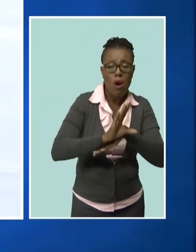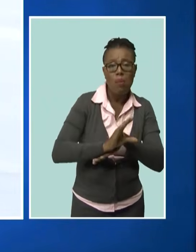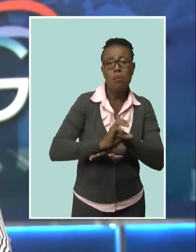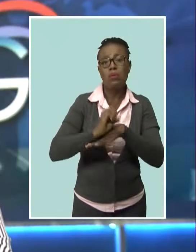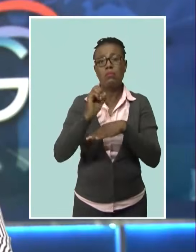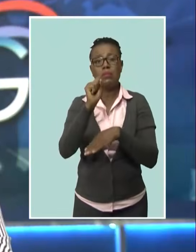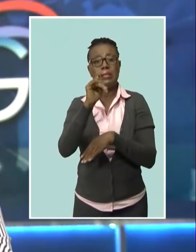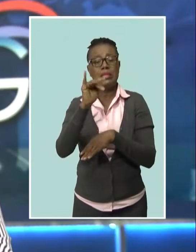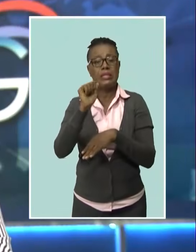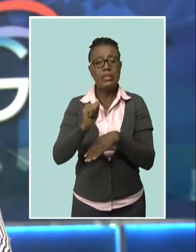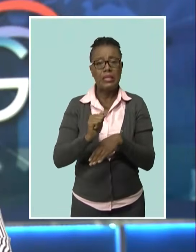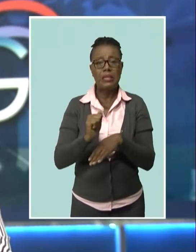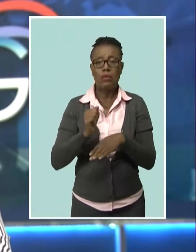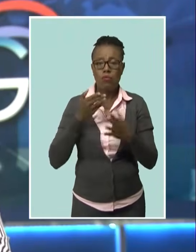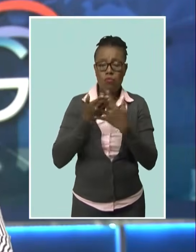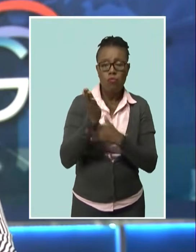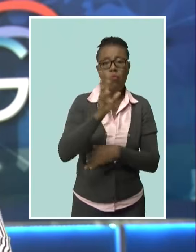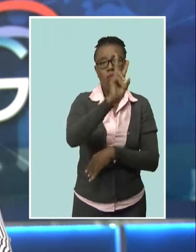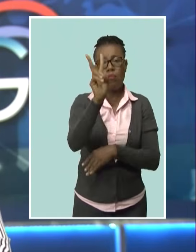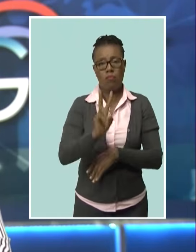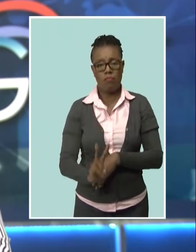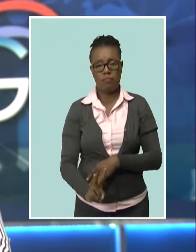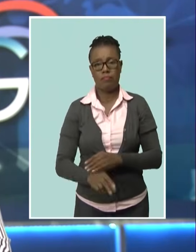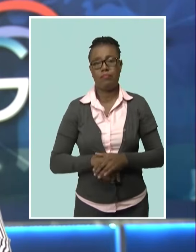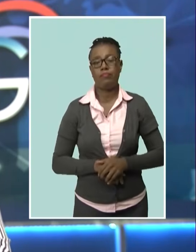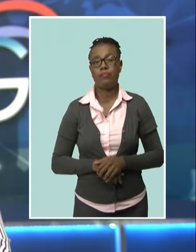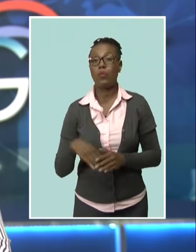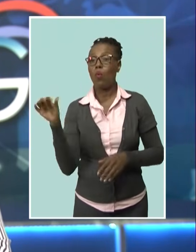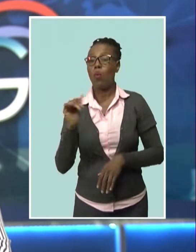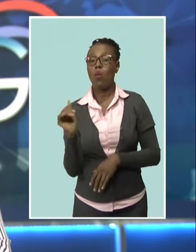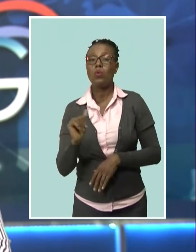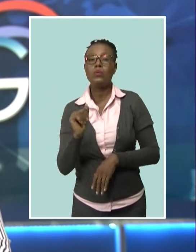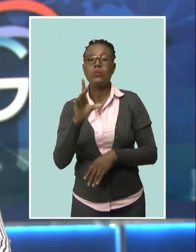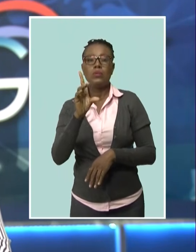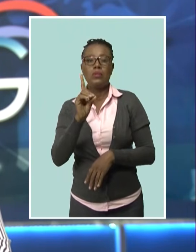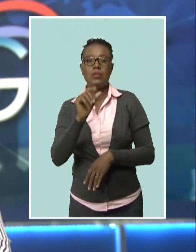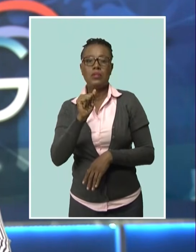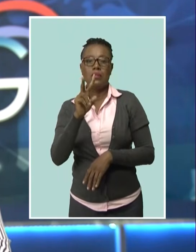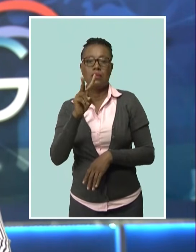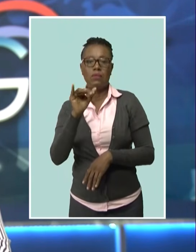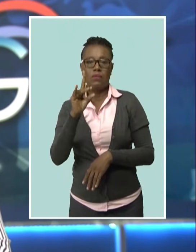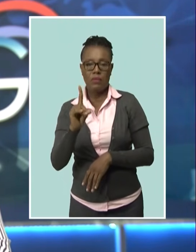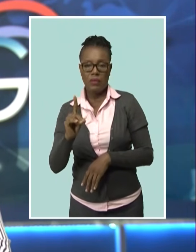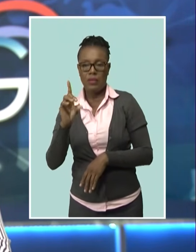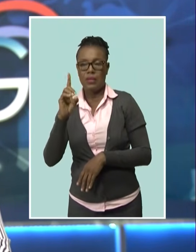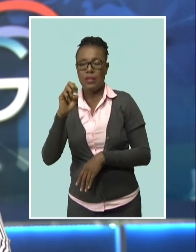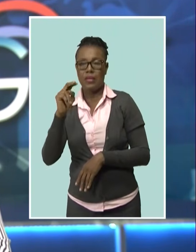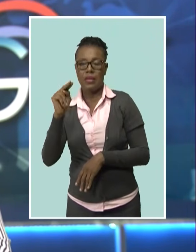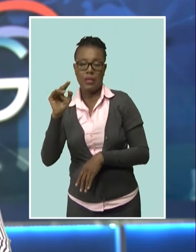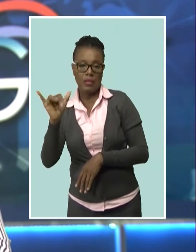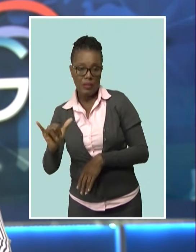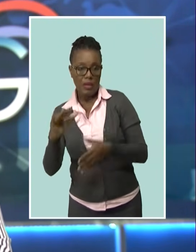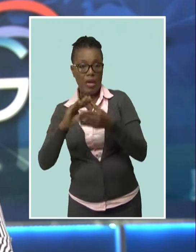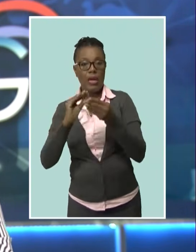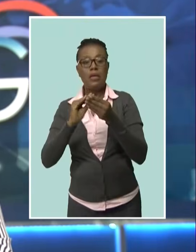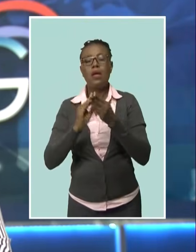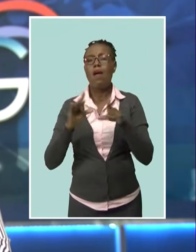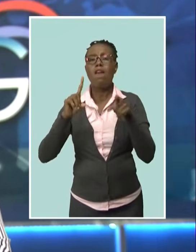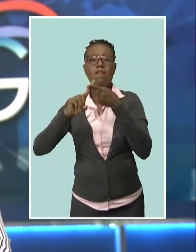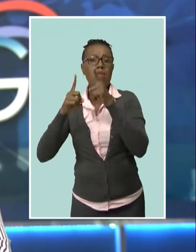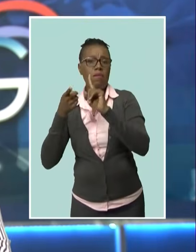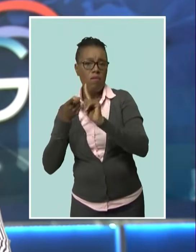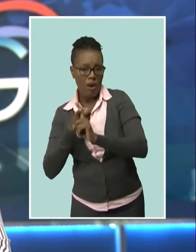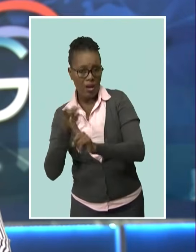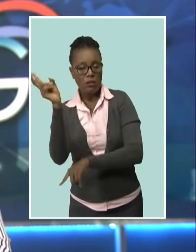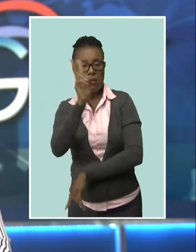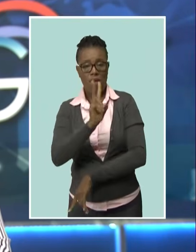Venezuela. Also speaking, David Denny, General Secretary for the Friends of Venezuela Solidarity Committee, made a